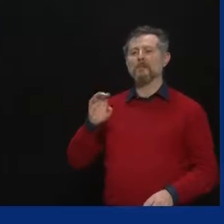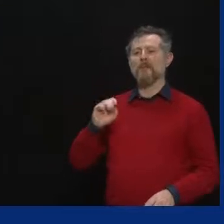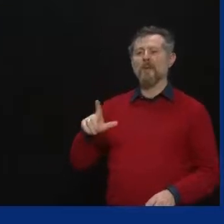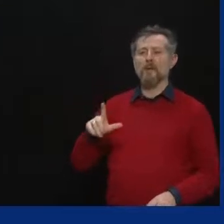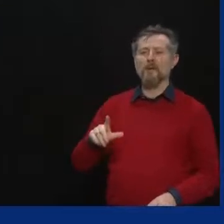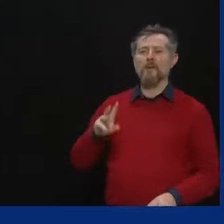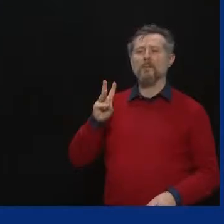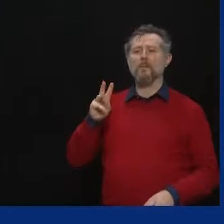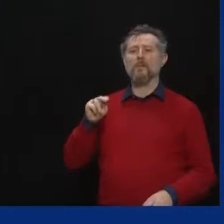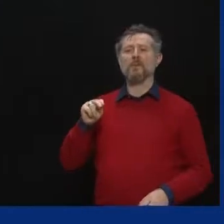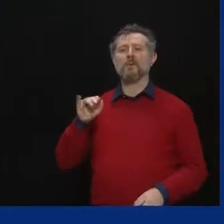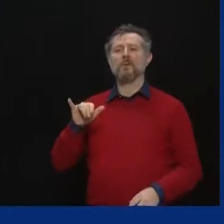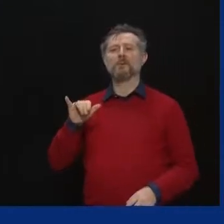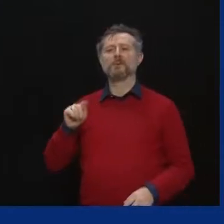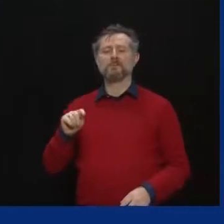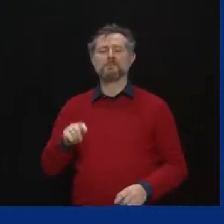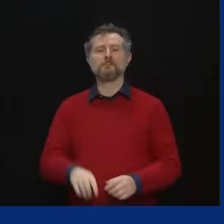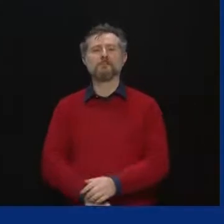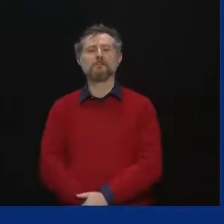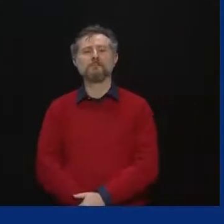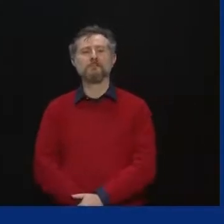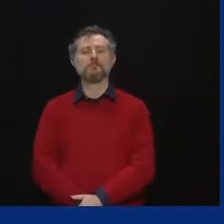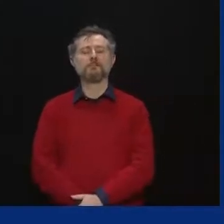John, your mic is open.